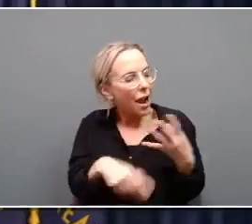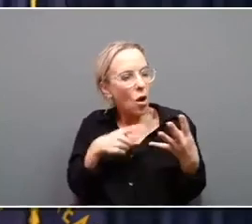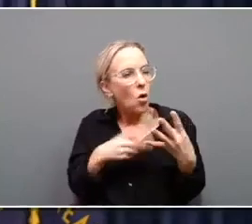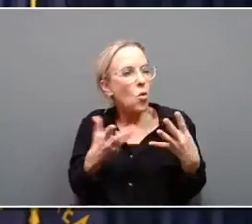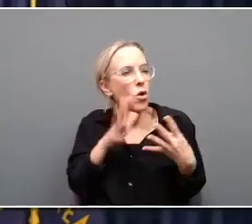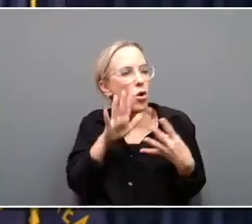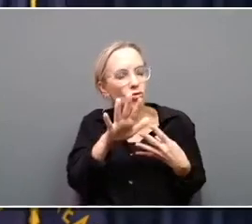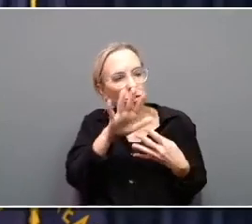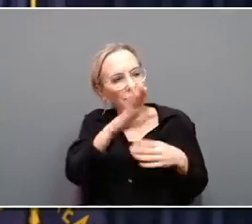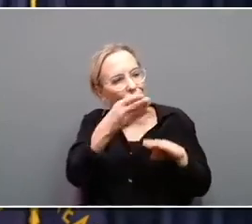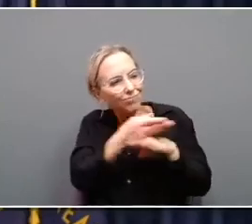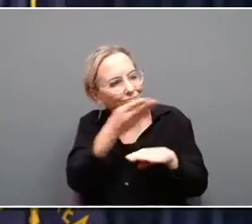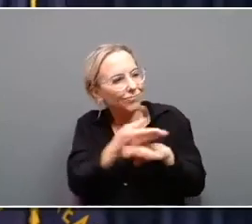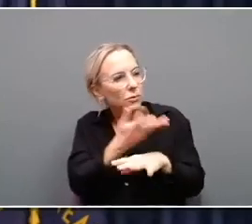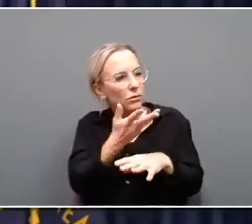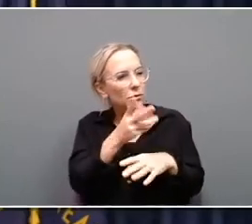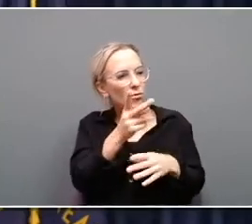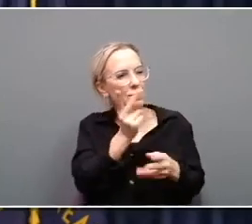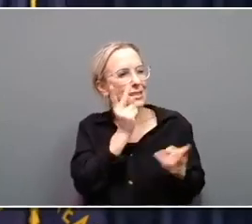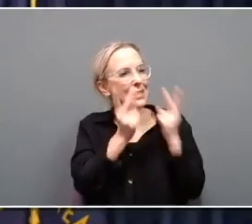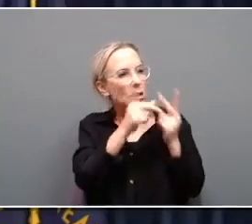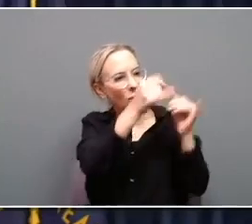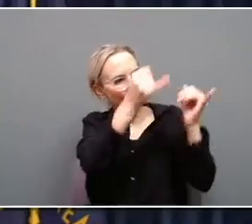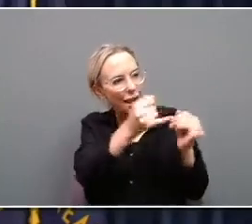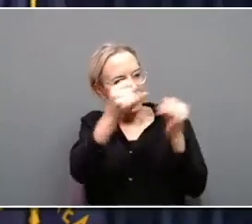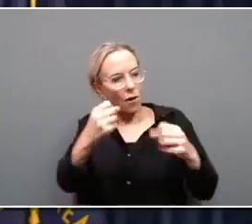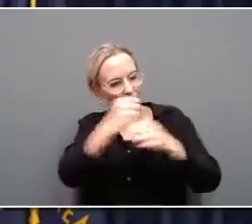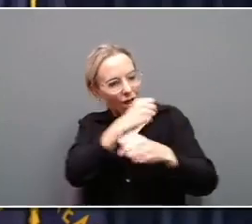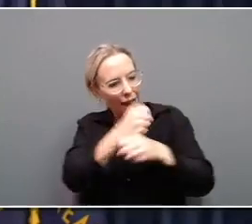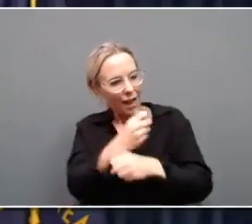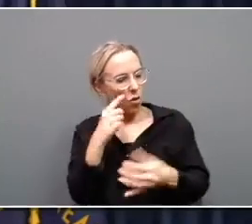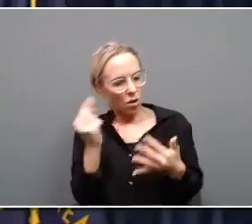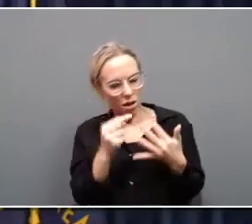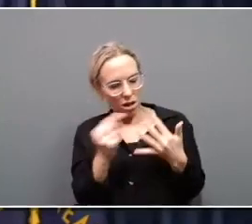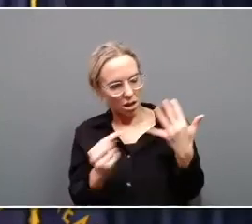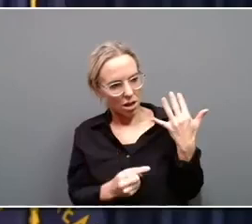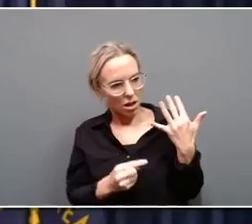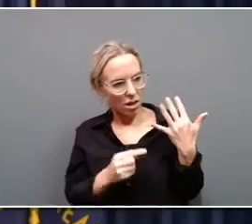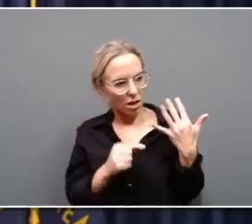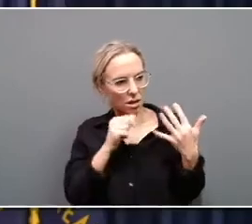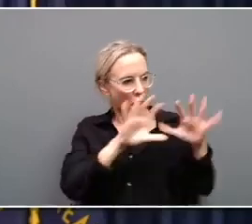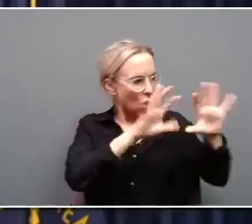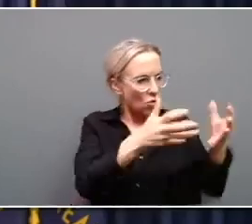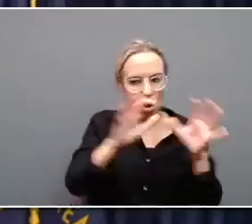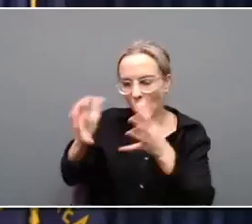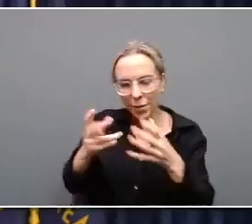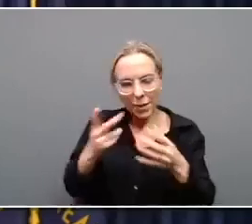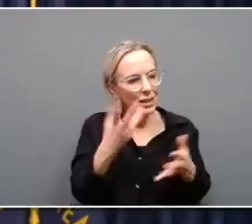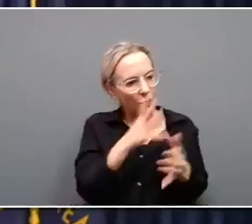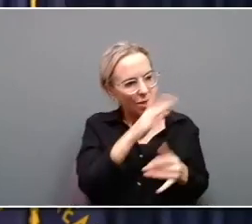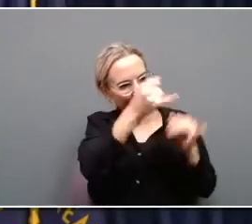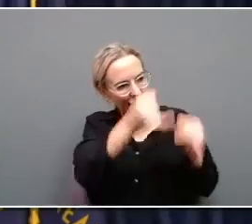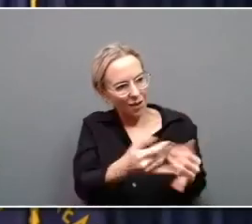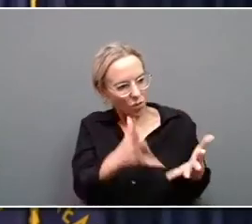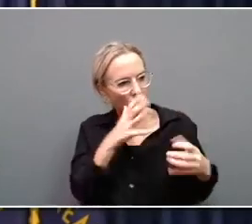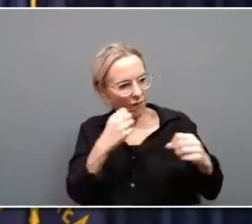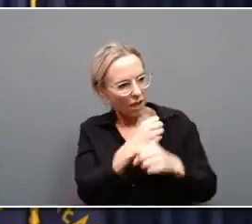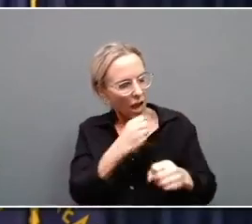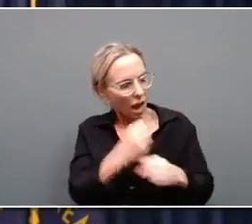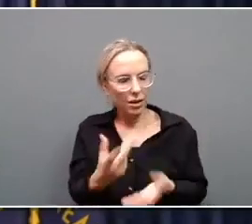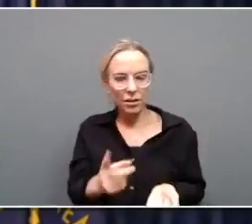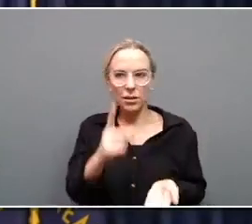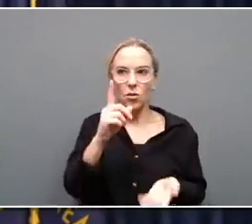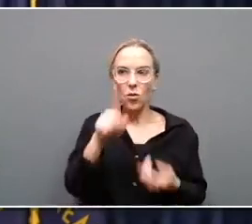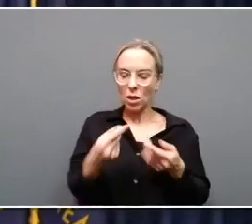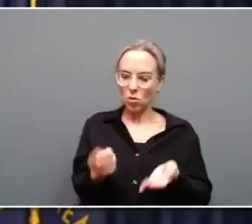to send people that'll fight for those things. I've been thinking a lot about how when people wake up in the morning, they're not thinking about the